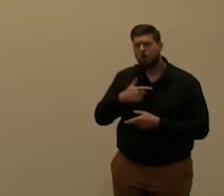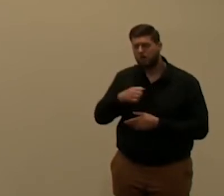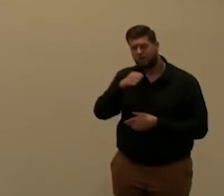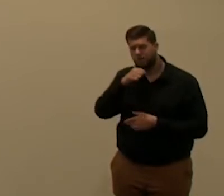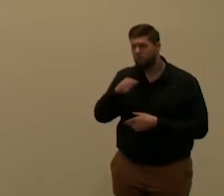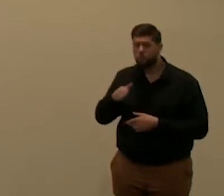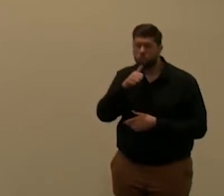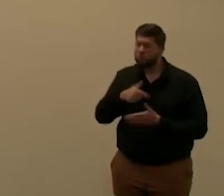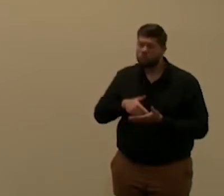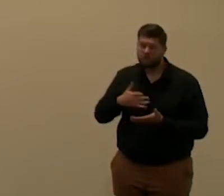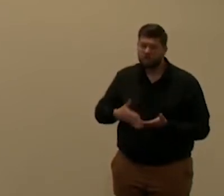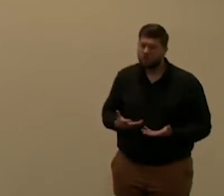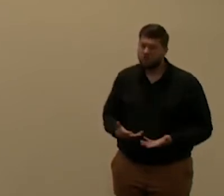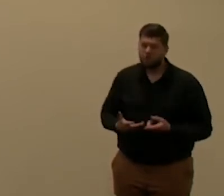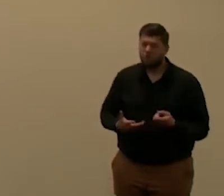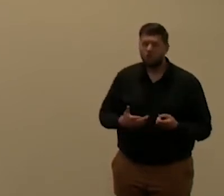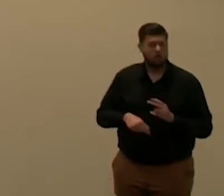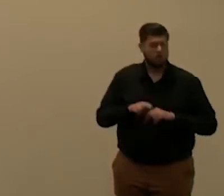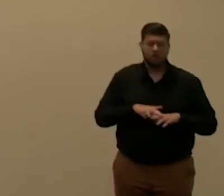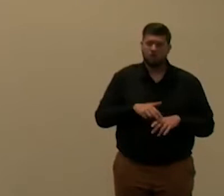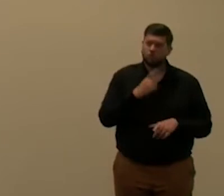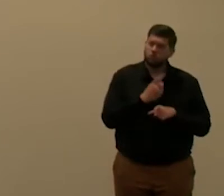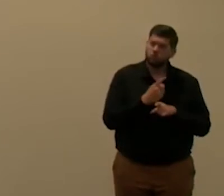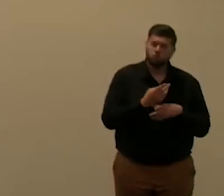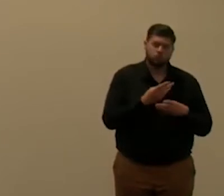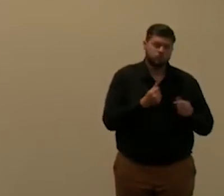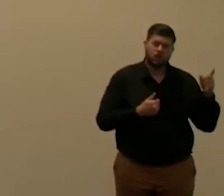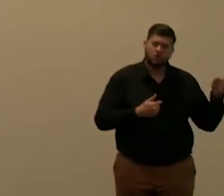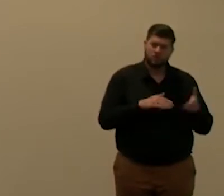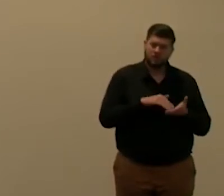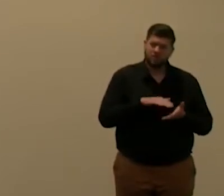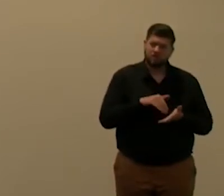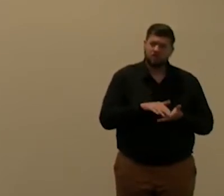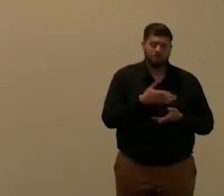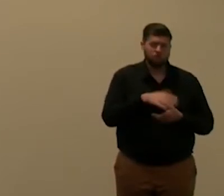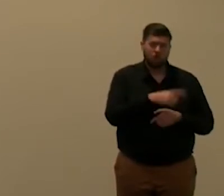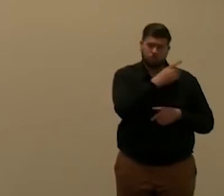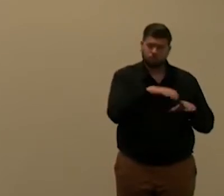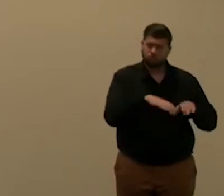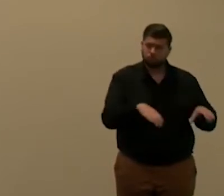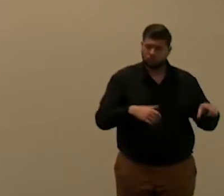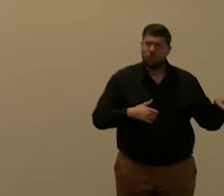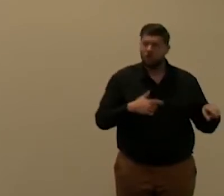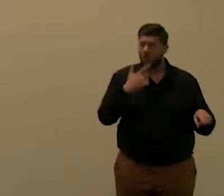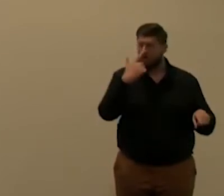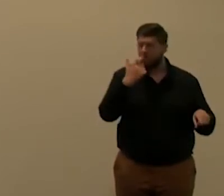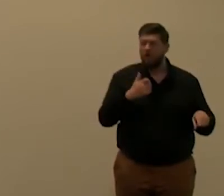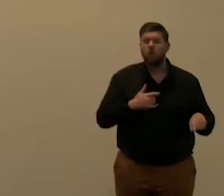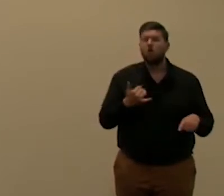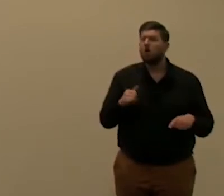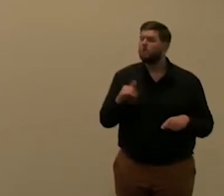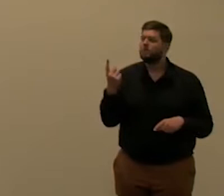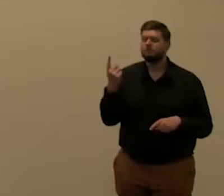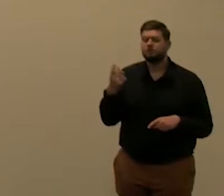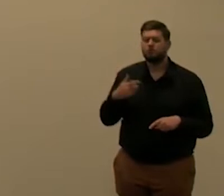days. Probably if you talk to some of the vendors and if you don't have like a proper headset, probably one of those vendors will probably have